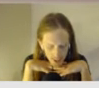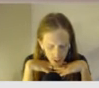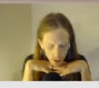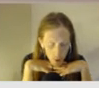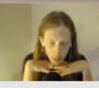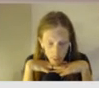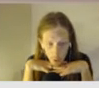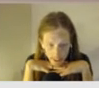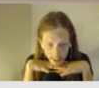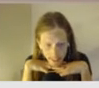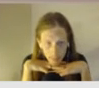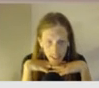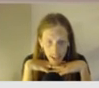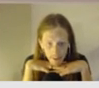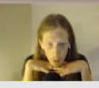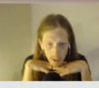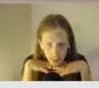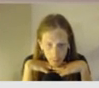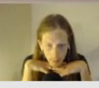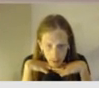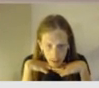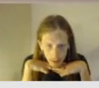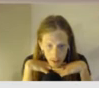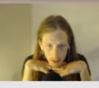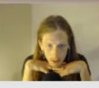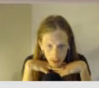is incredibly important in somebody's life is momentum.